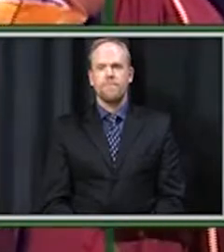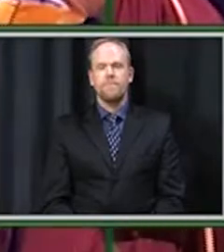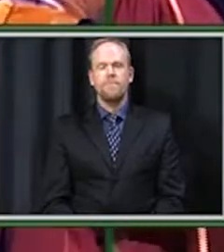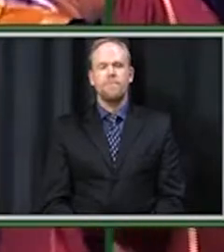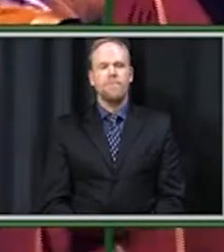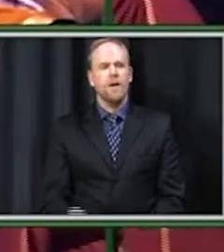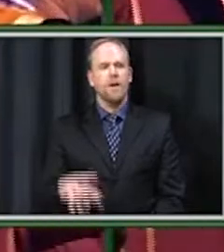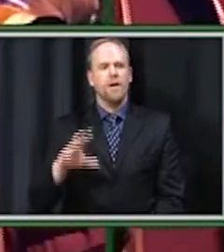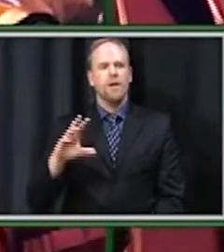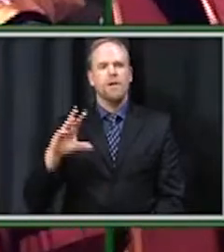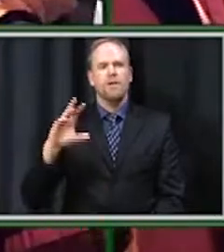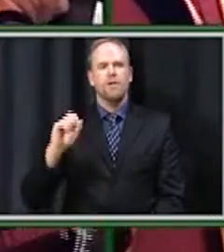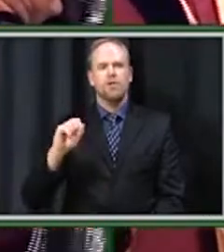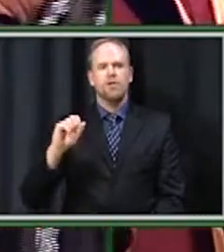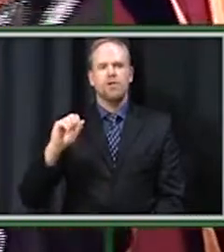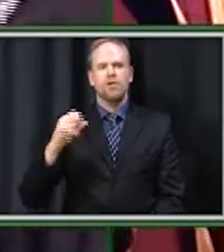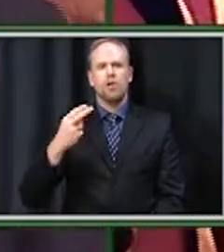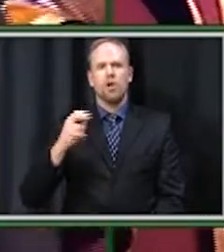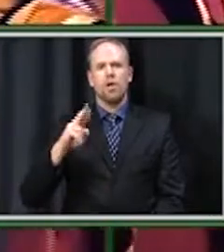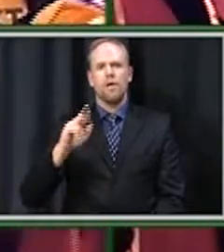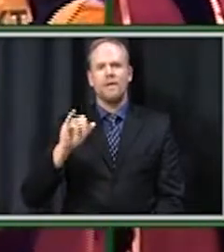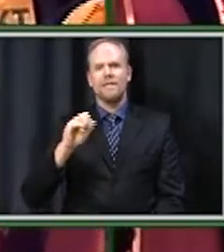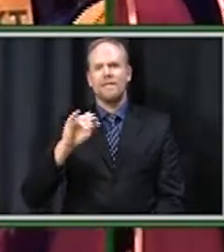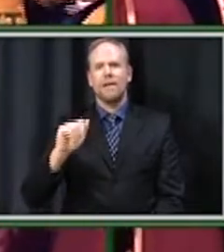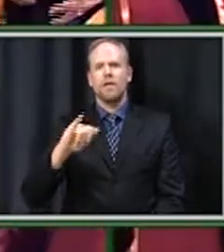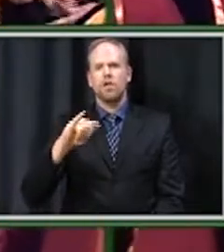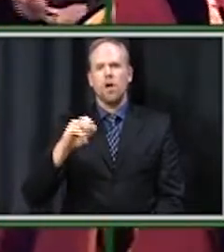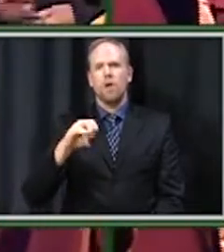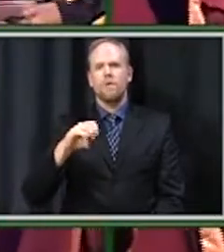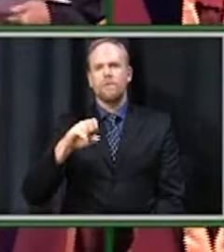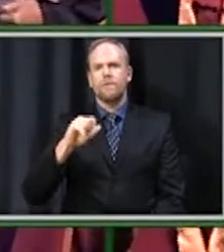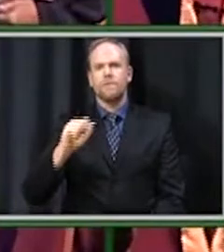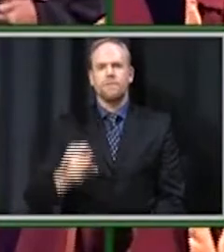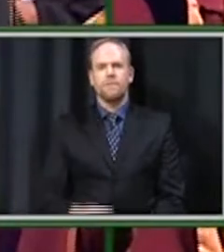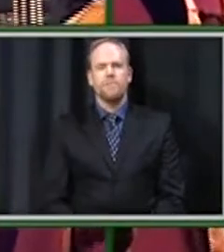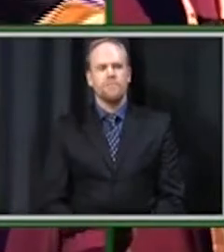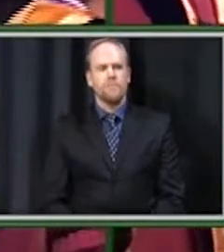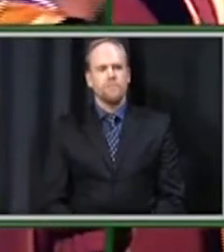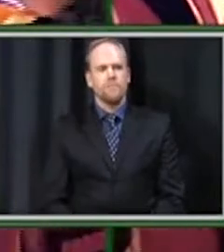Sherlicia Jones. Leah Henson.